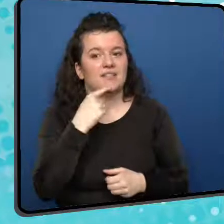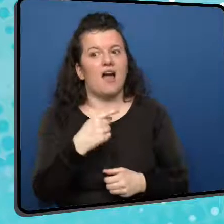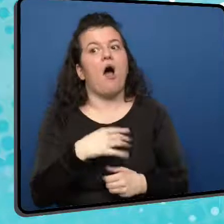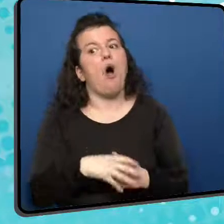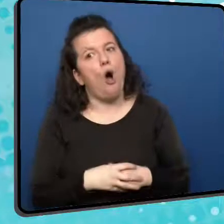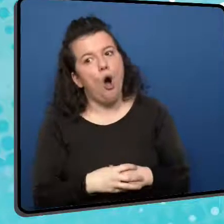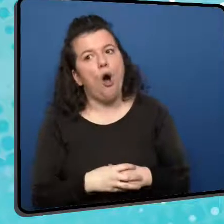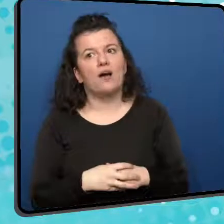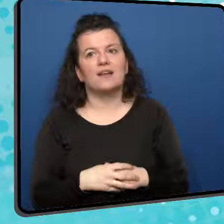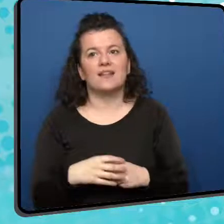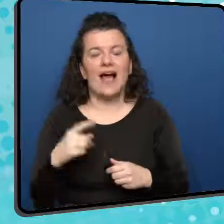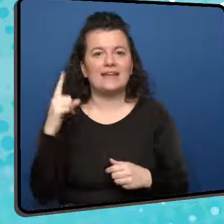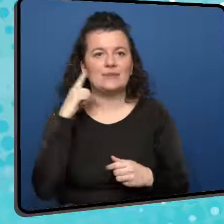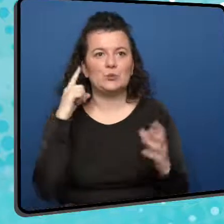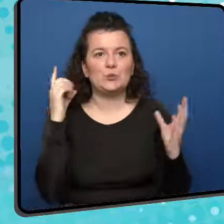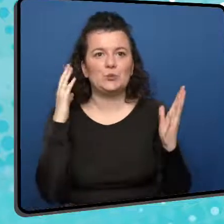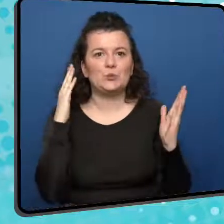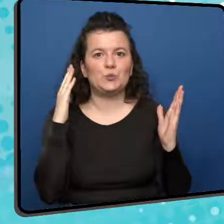but that's